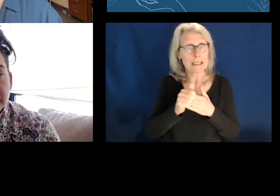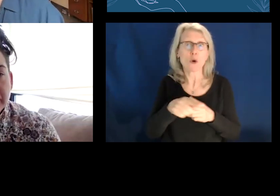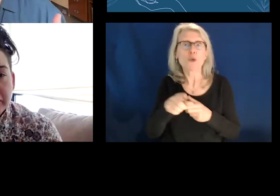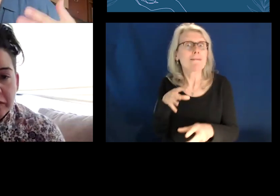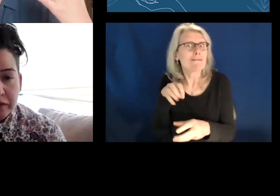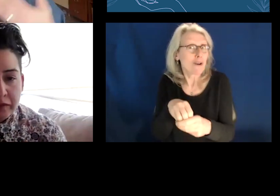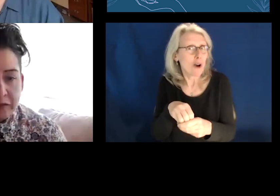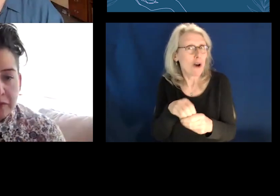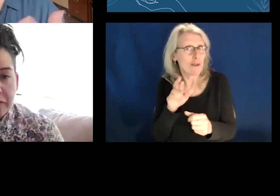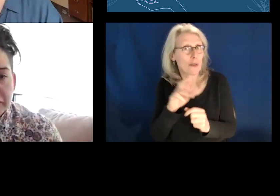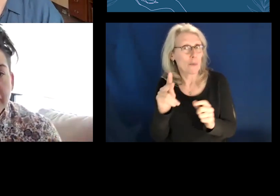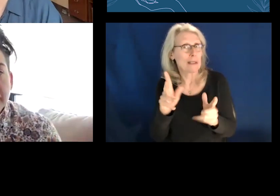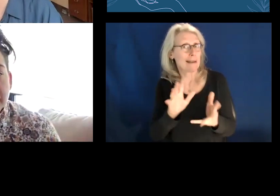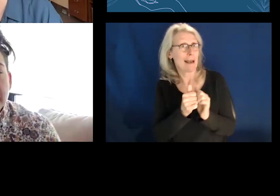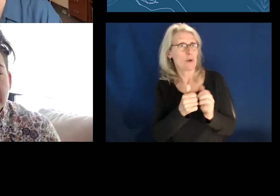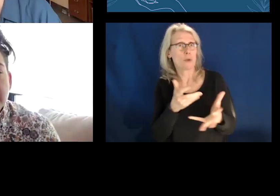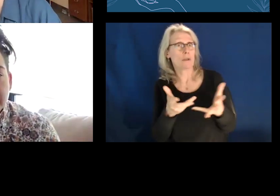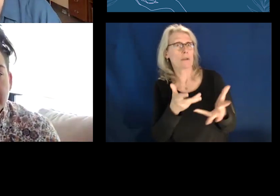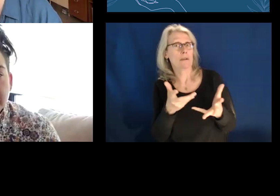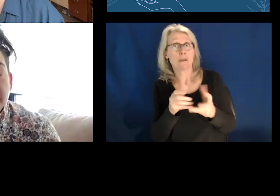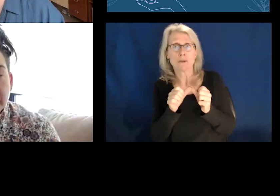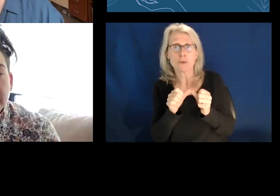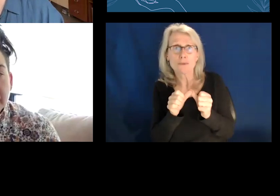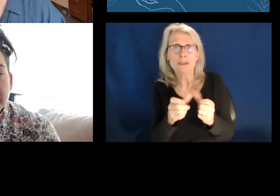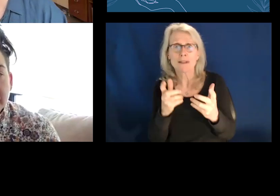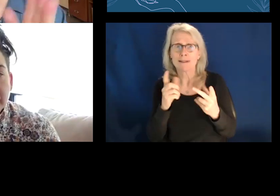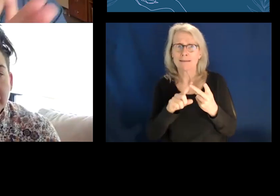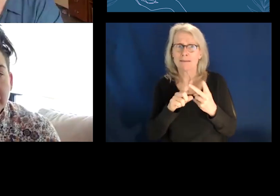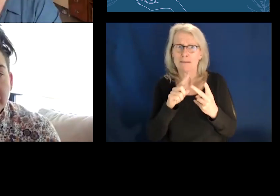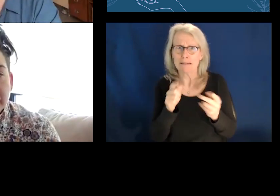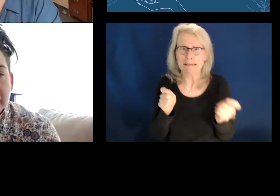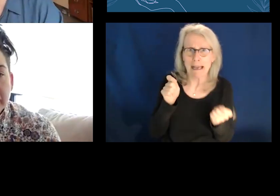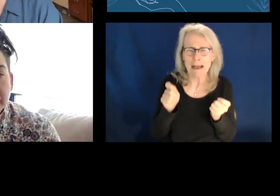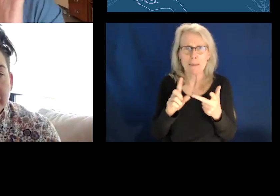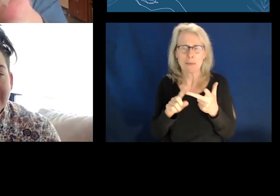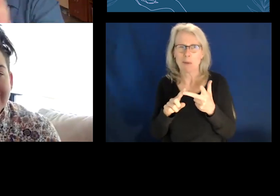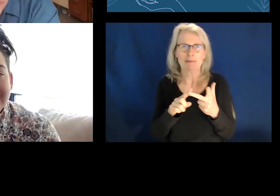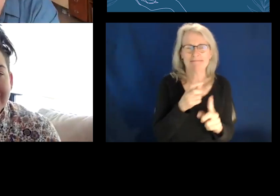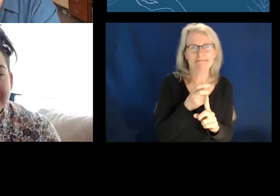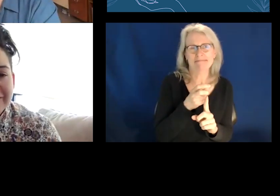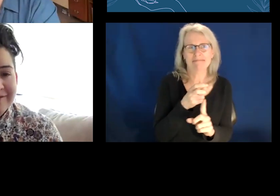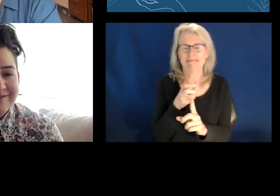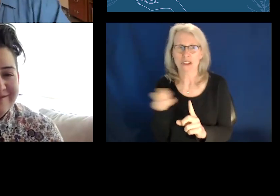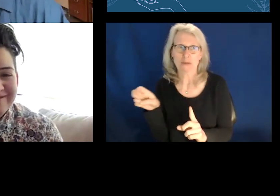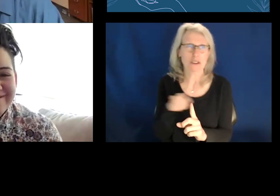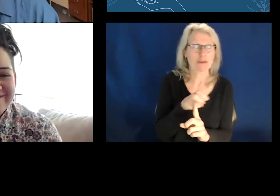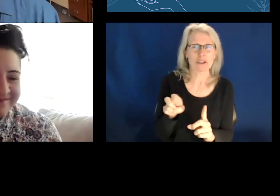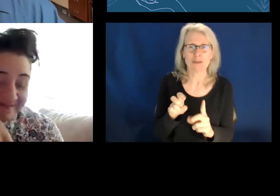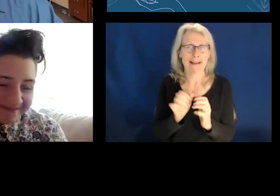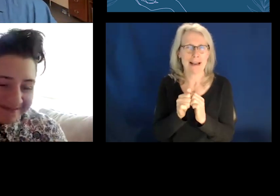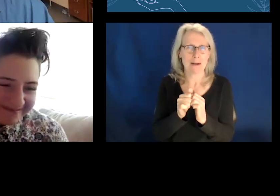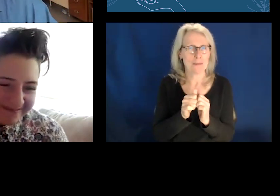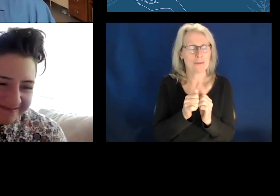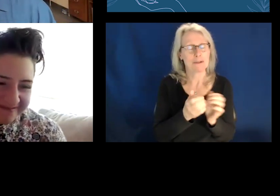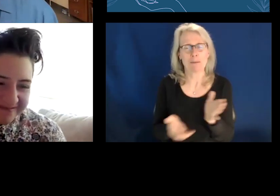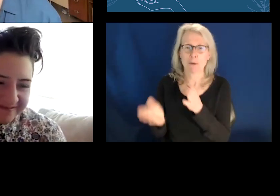processes, respond, adapt, shift, or persevere? So I'm going to mix it up again. And Faye, we're going to go right back to you